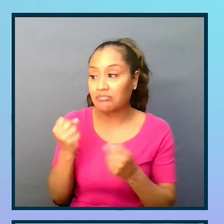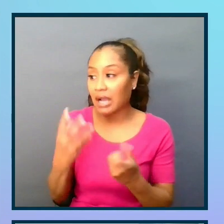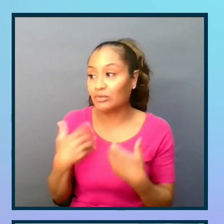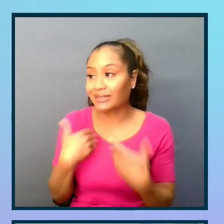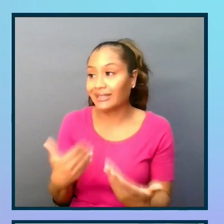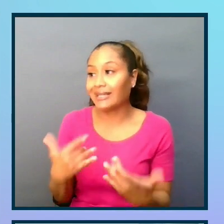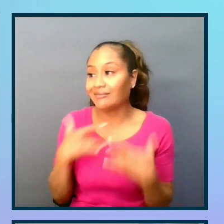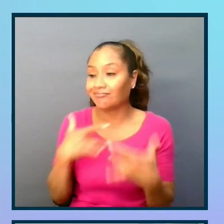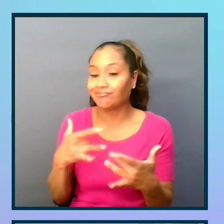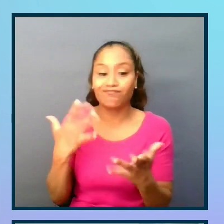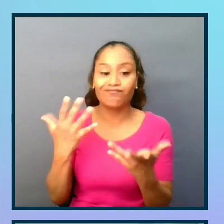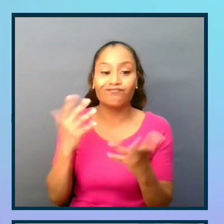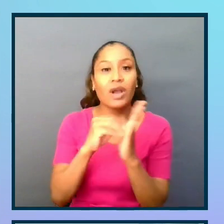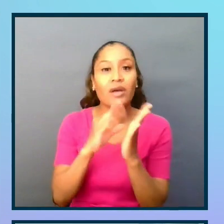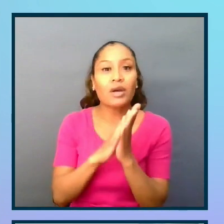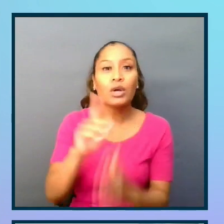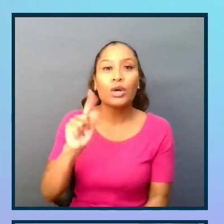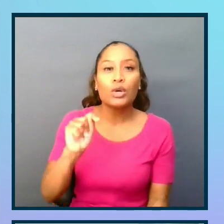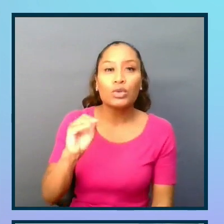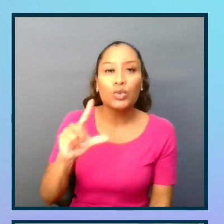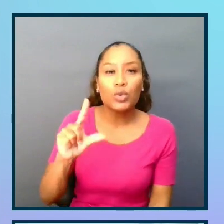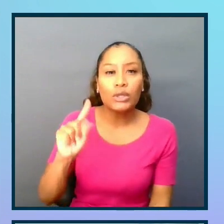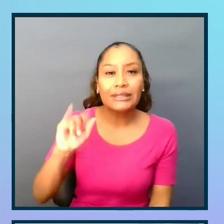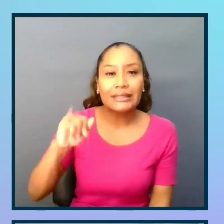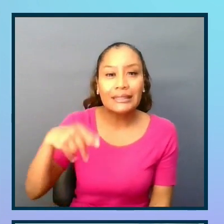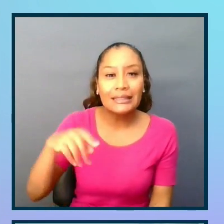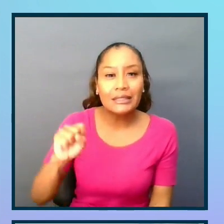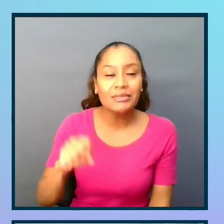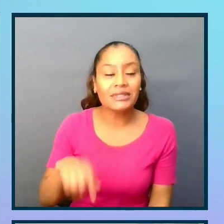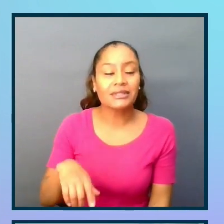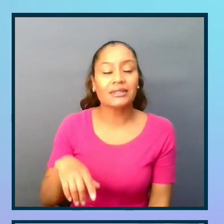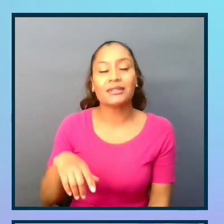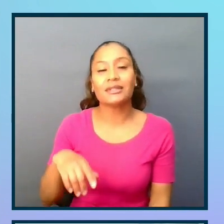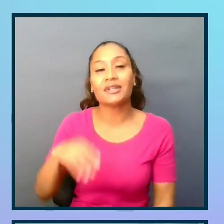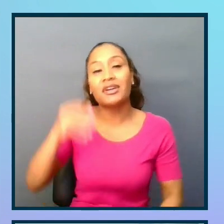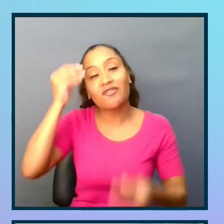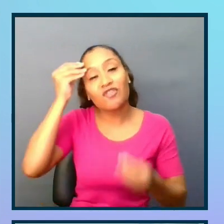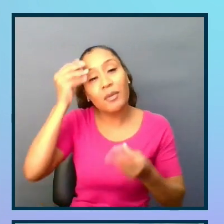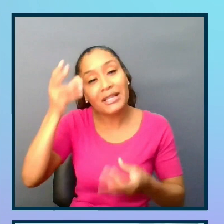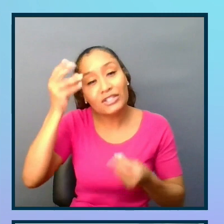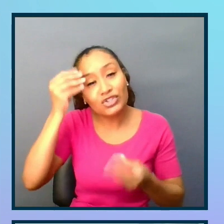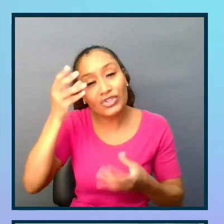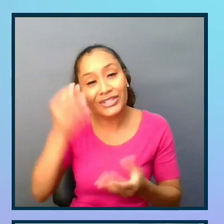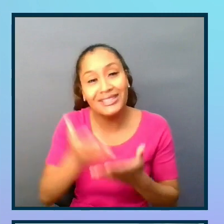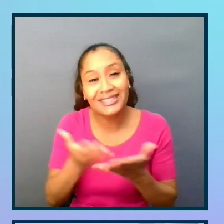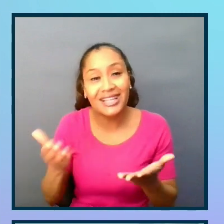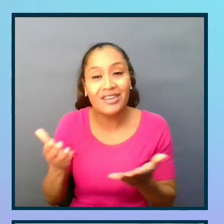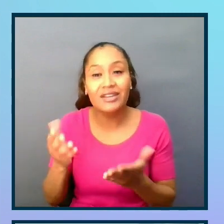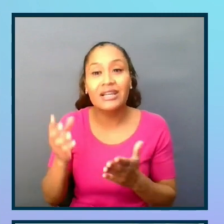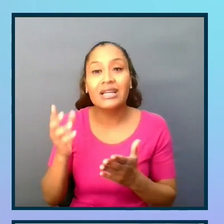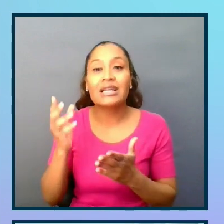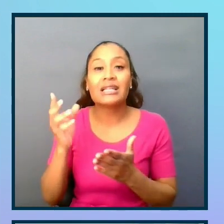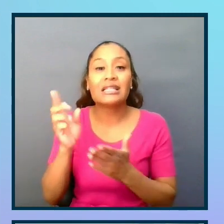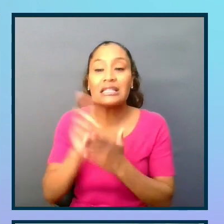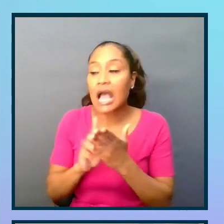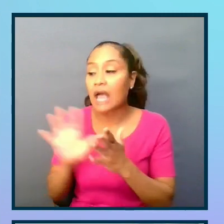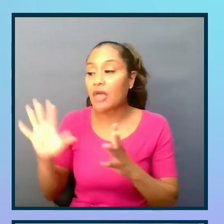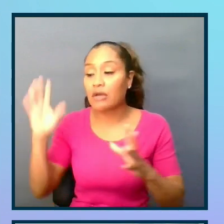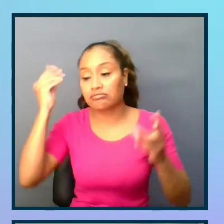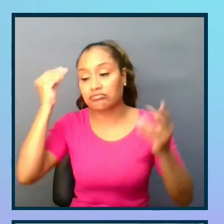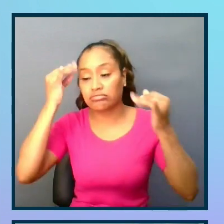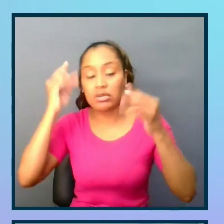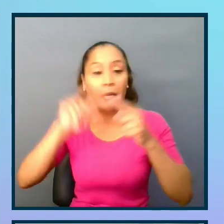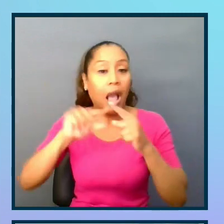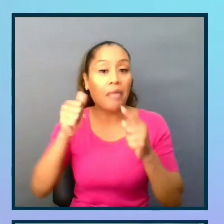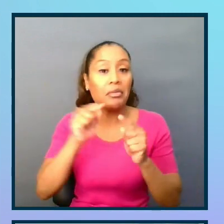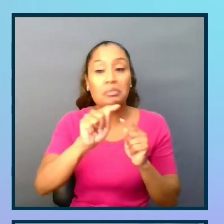like tooltips or things like informational stuff, where the designer may have some thoughts on it, but other team members may have some thoughts as